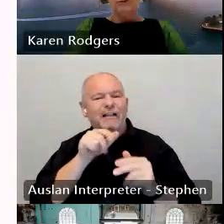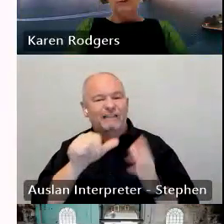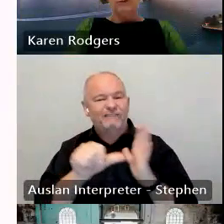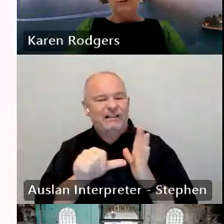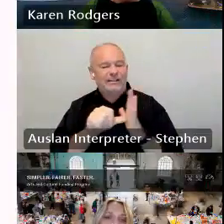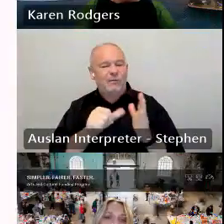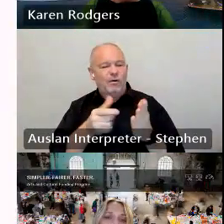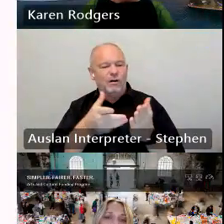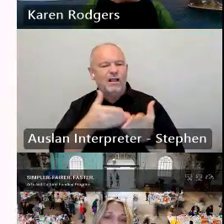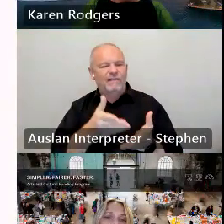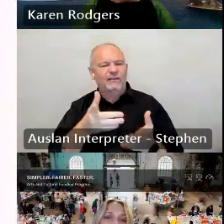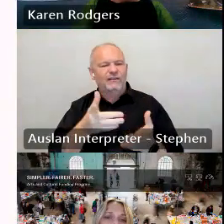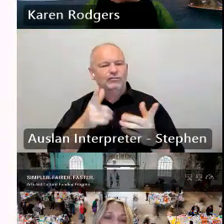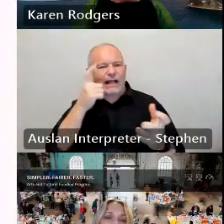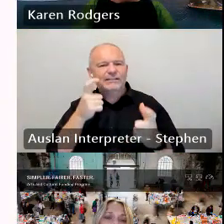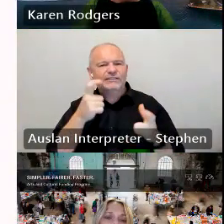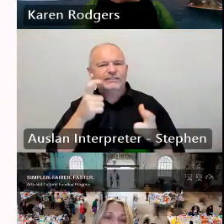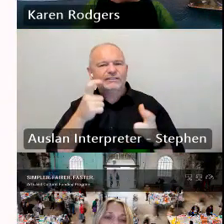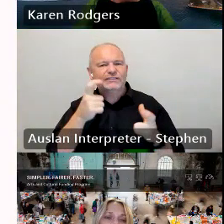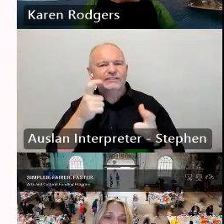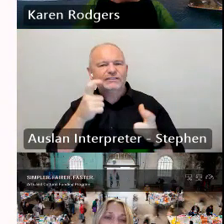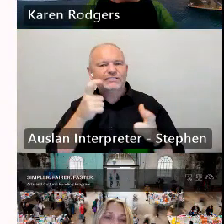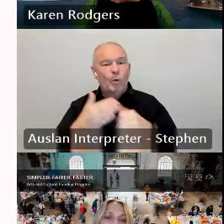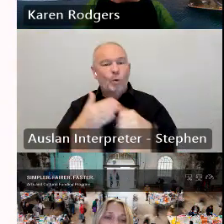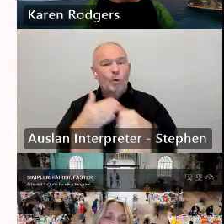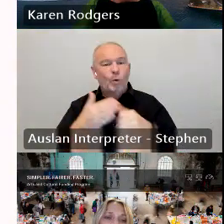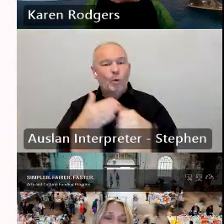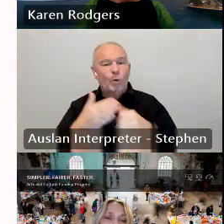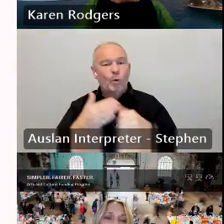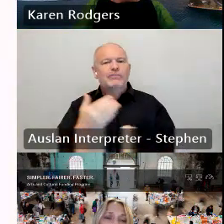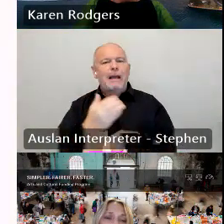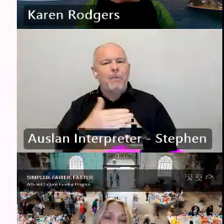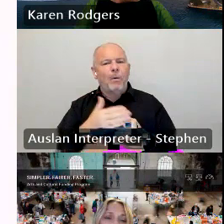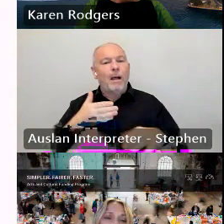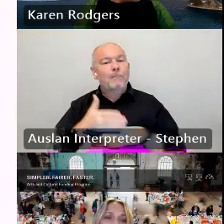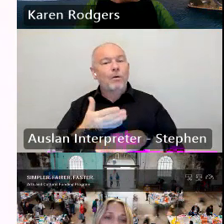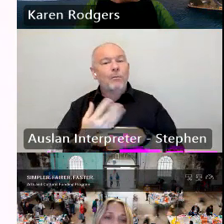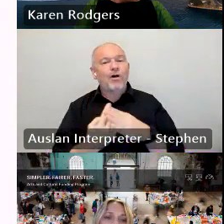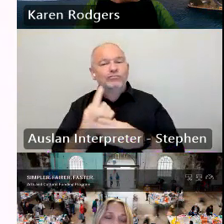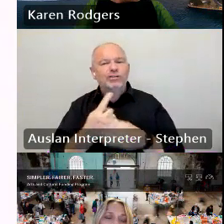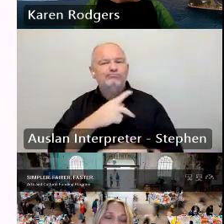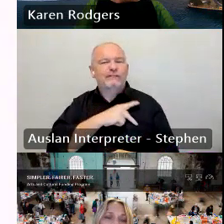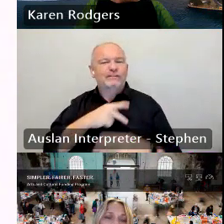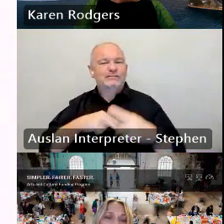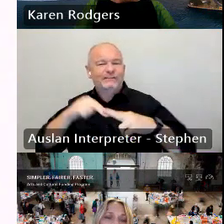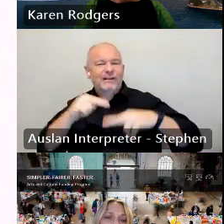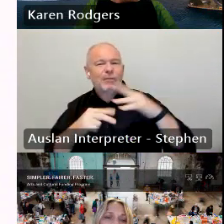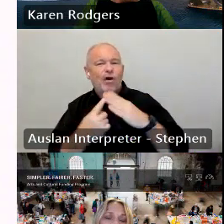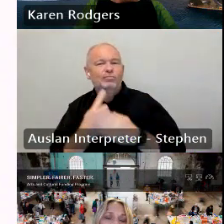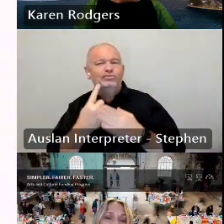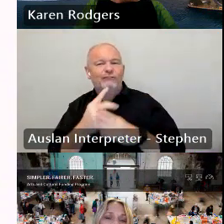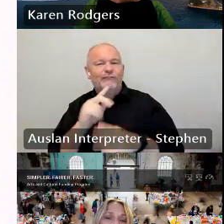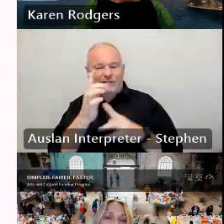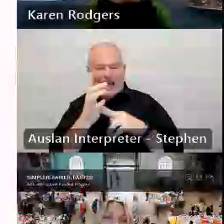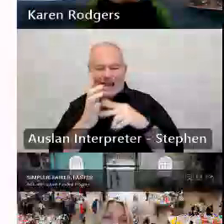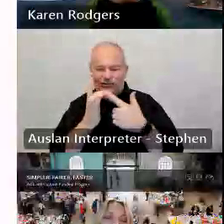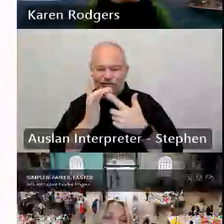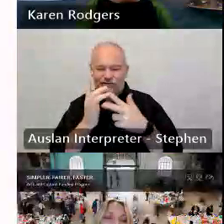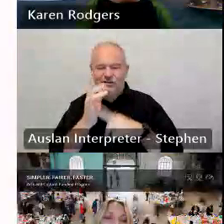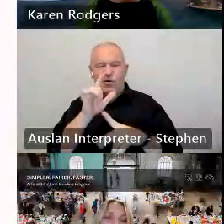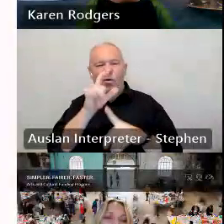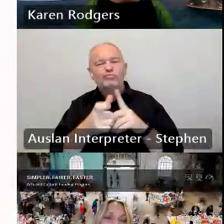the creation and presentation of new work, create more employment and professional development opportunities for First Nations artists and cultural